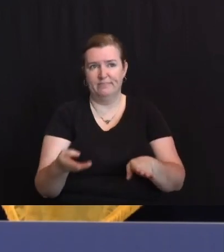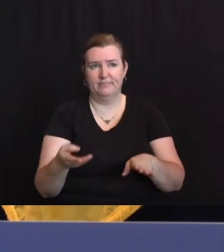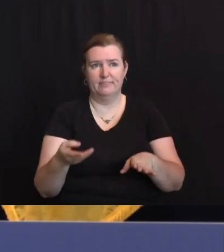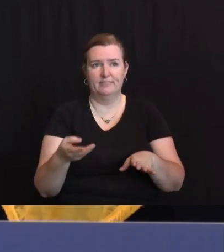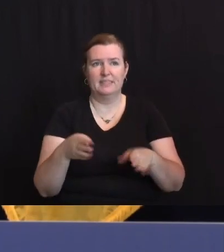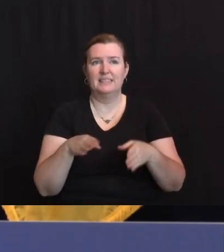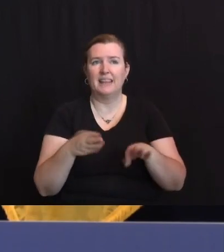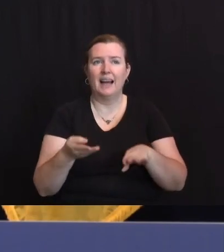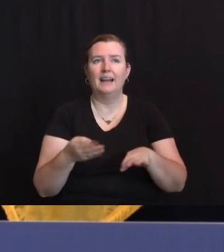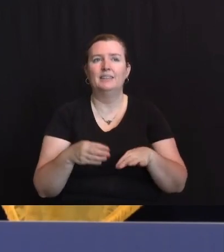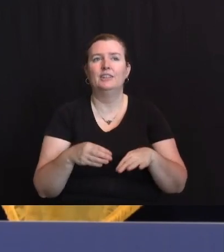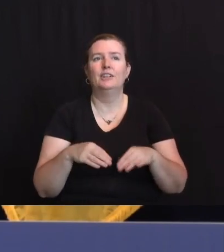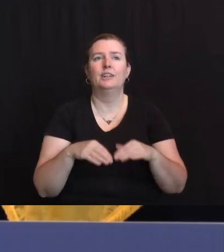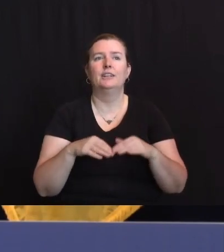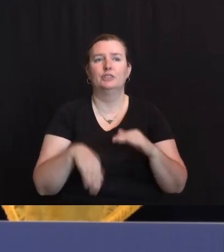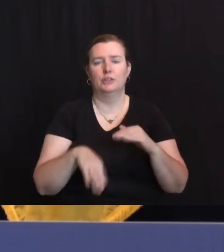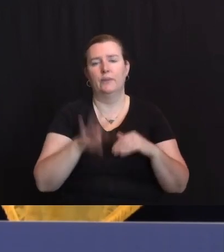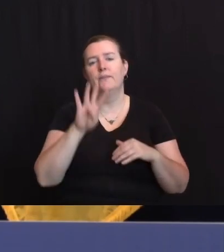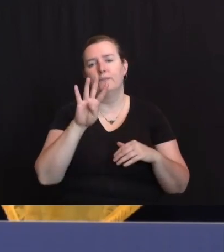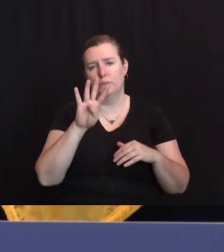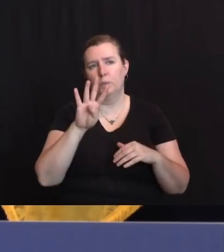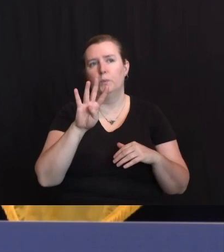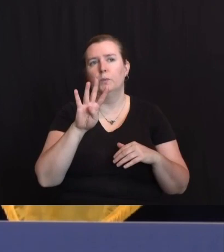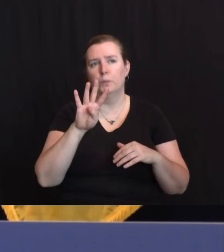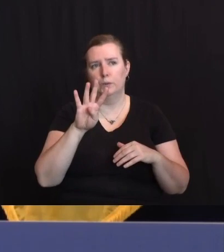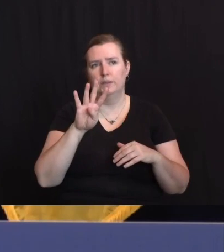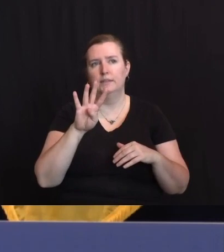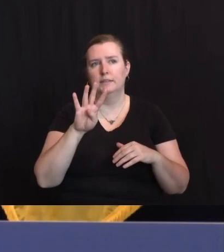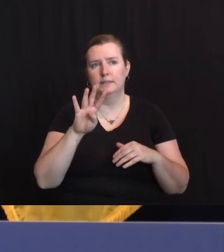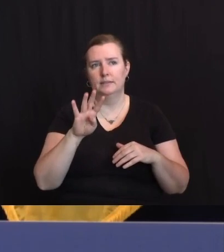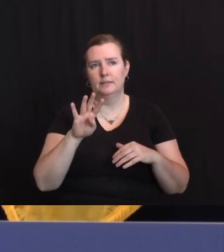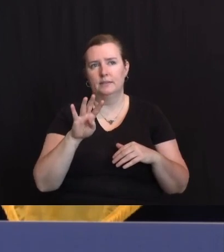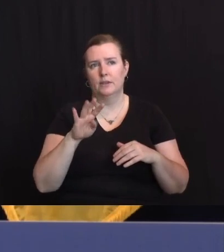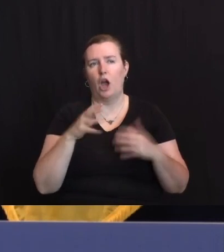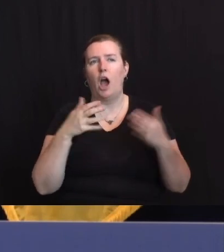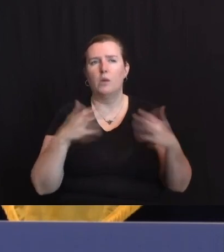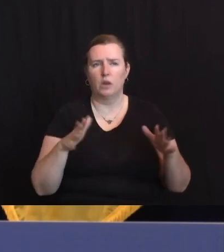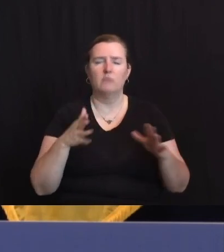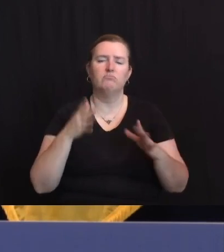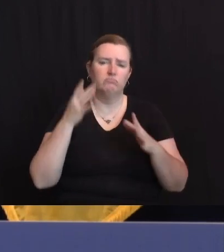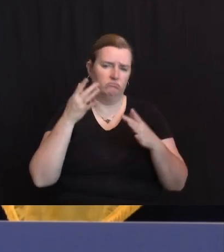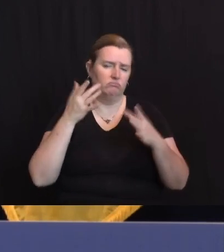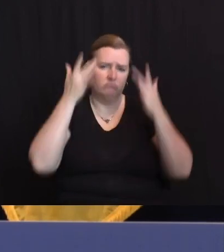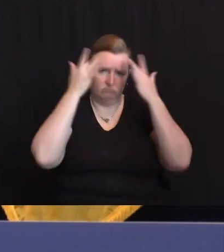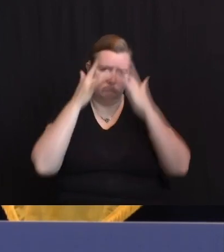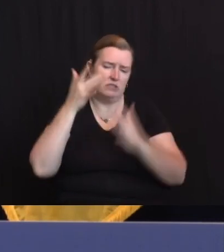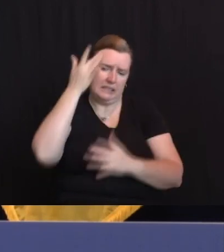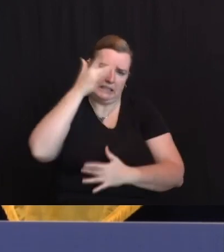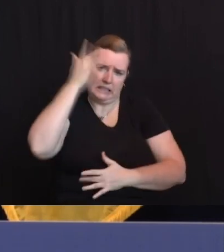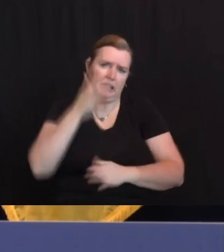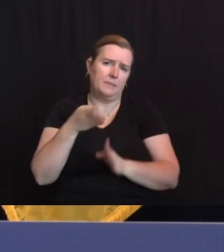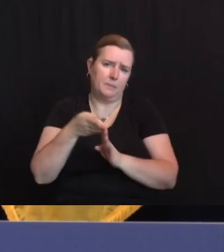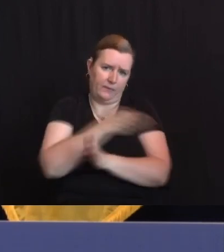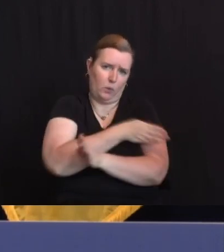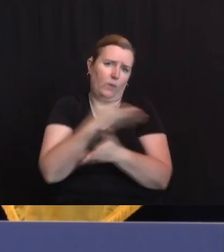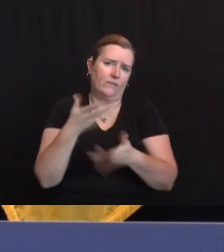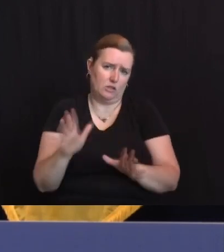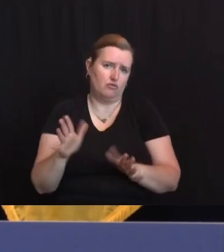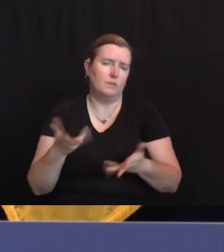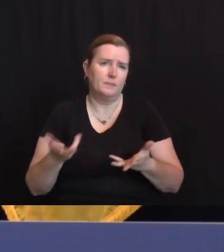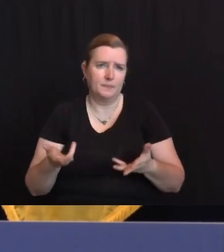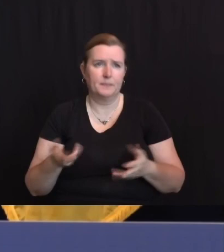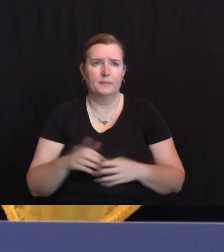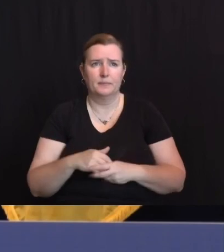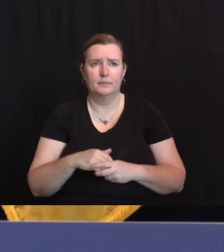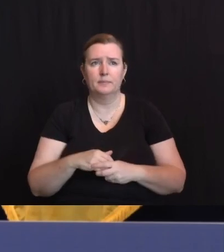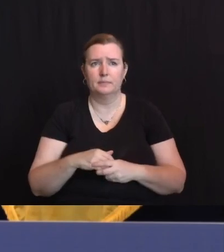significant comorbidities. And the folks that are 65 years and older remains just about where